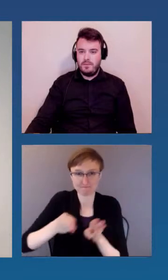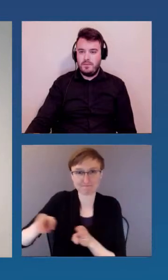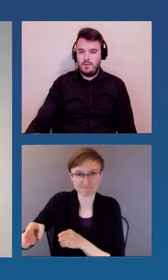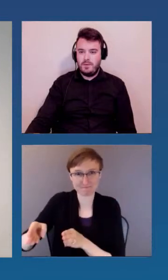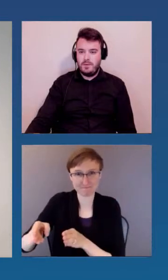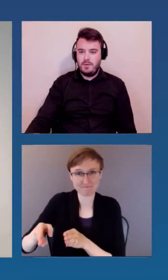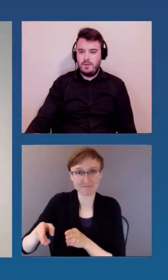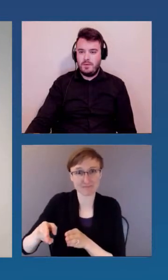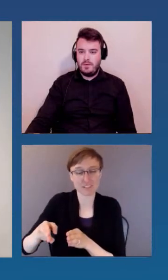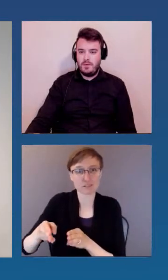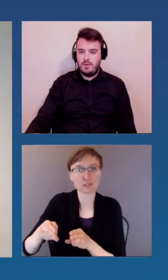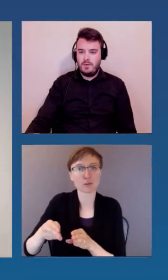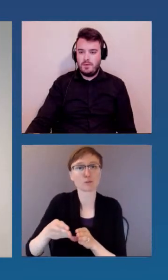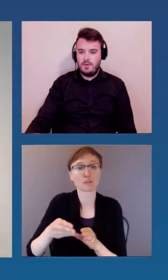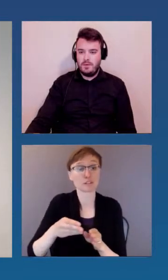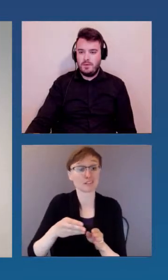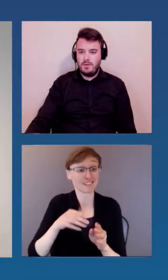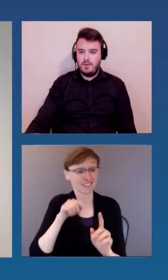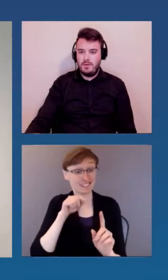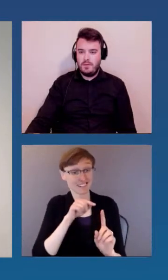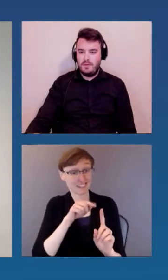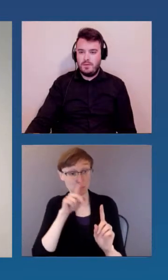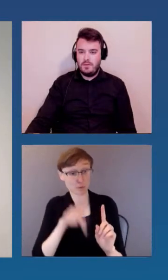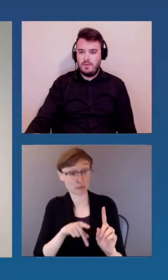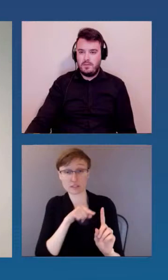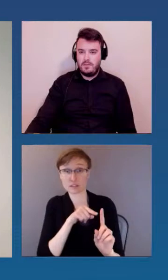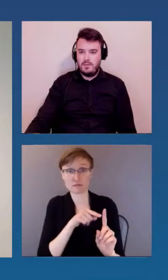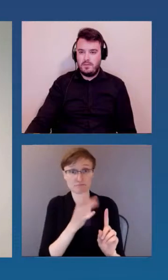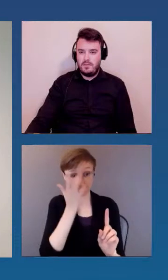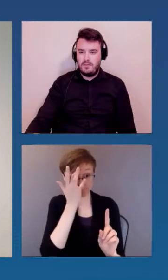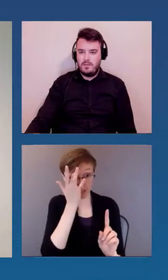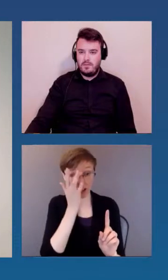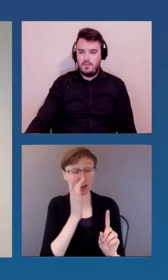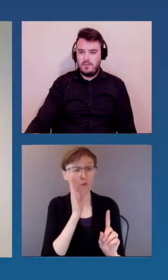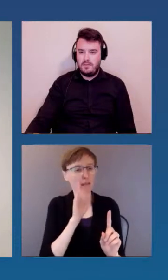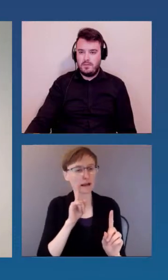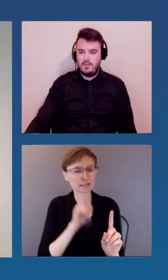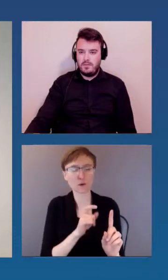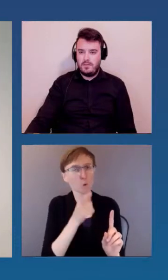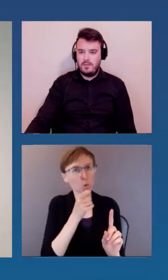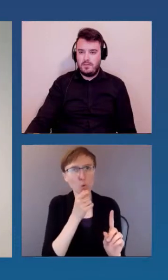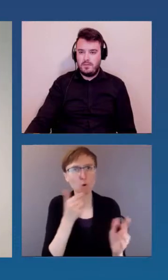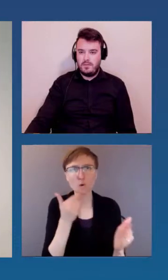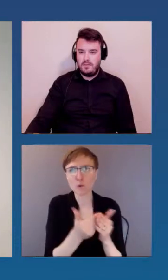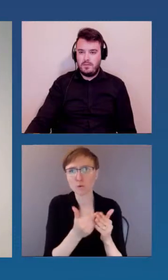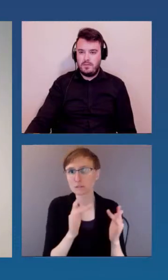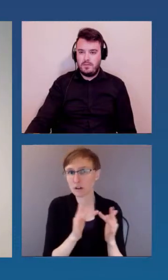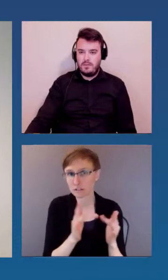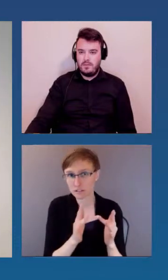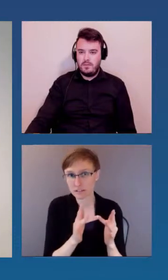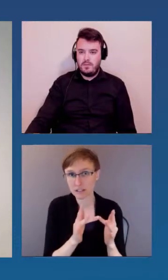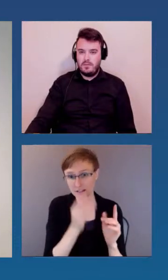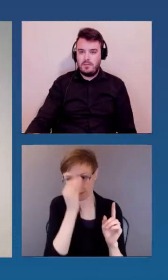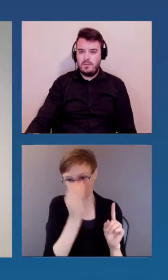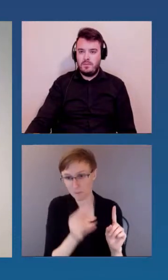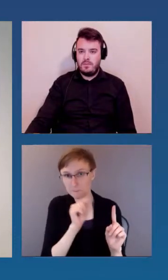positive COVID test with a link to another person within the 14-day time period where there's the incubation